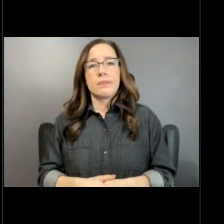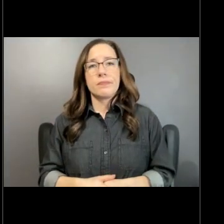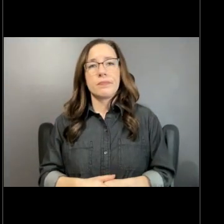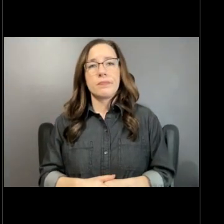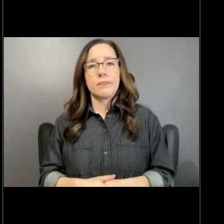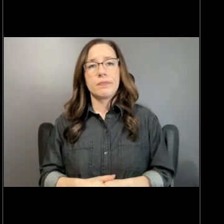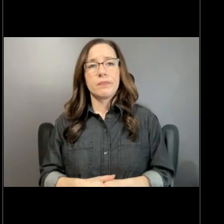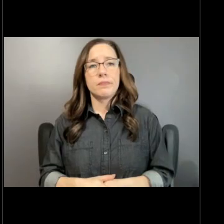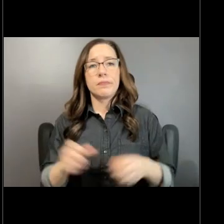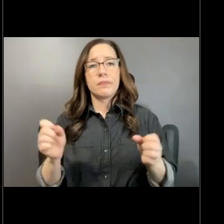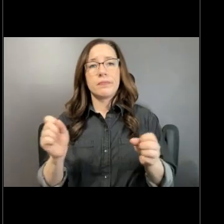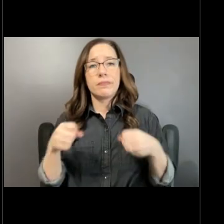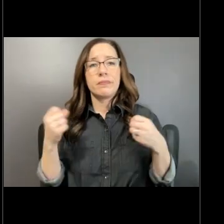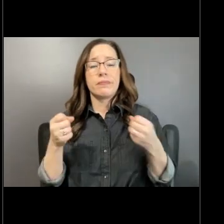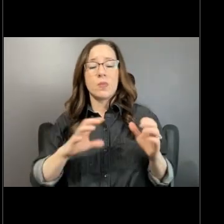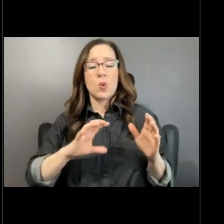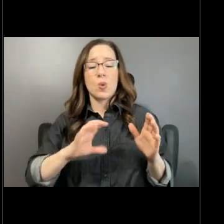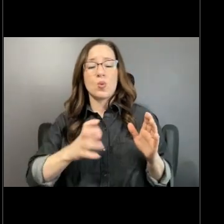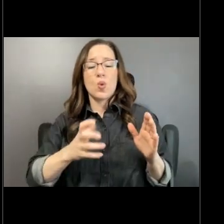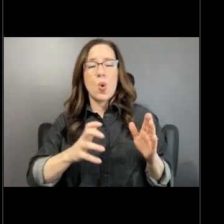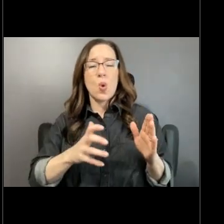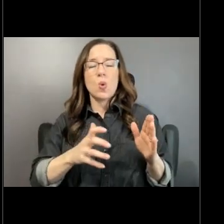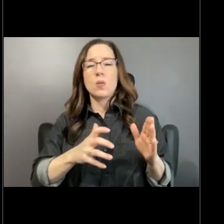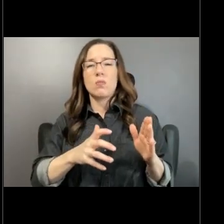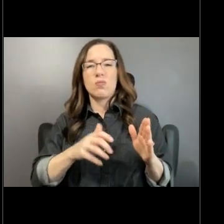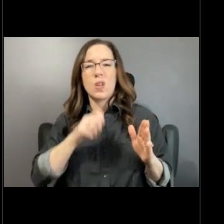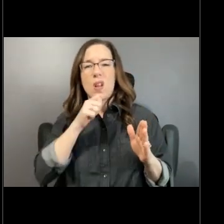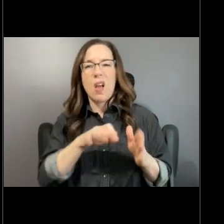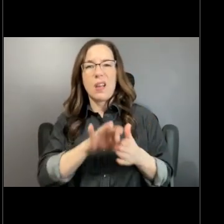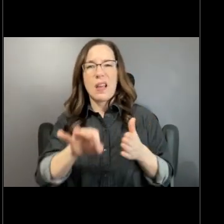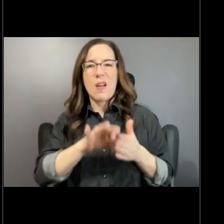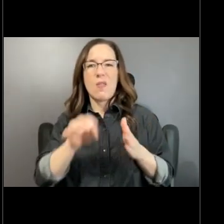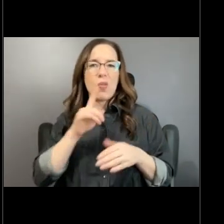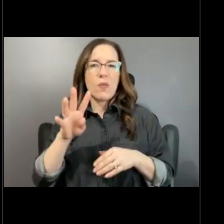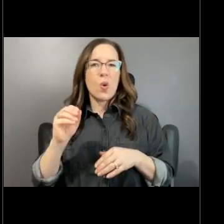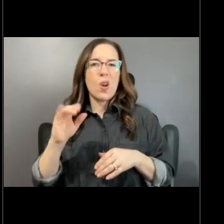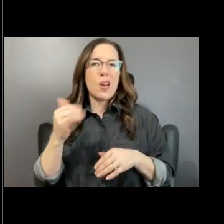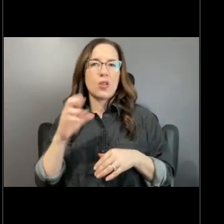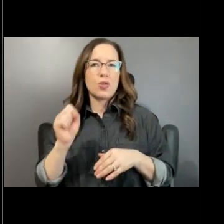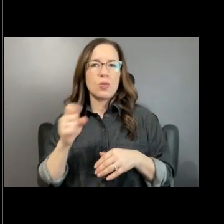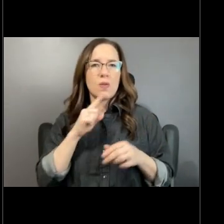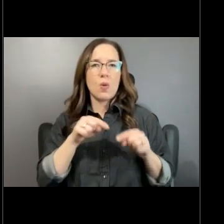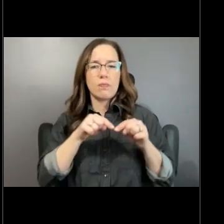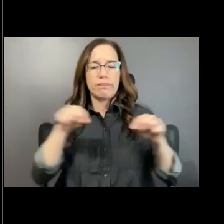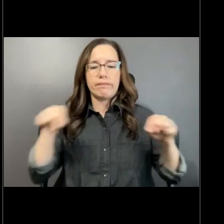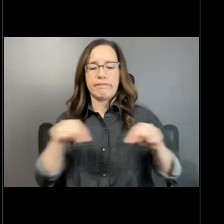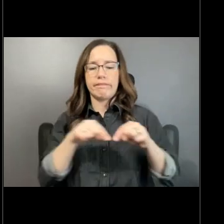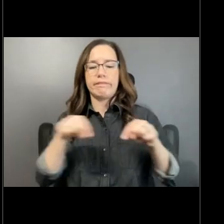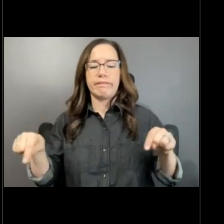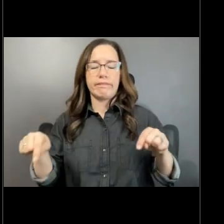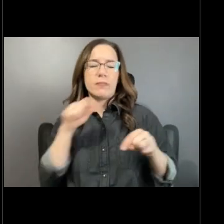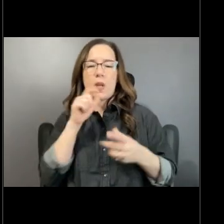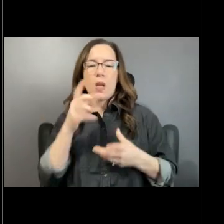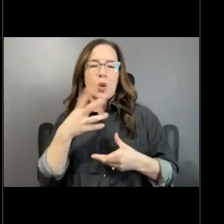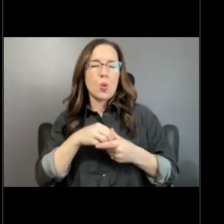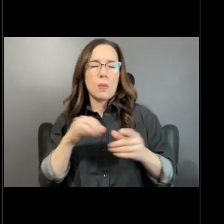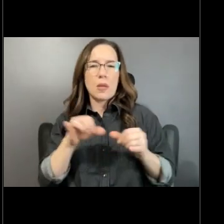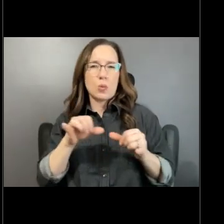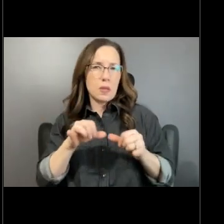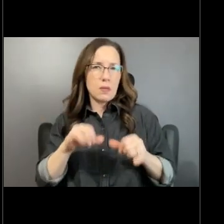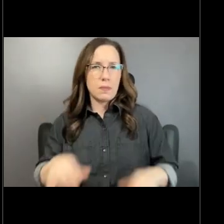Handles and controls are excluded from the 40-inch measurement between all opposing